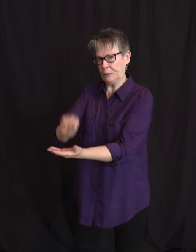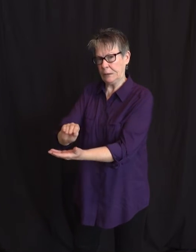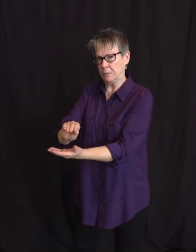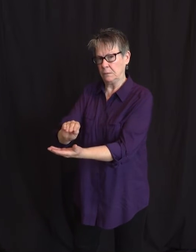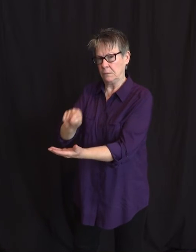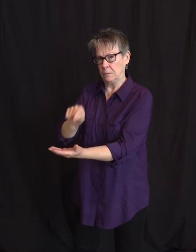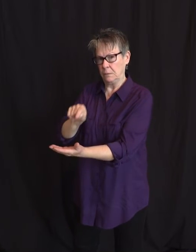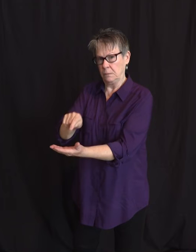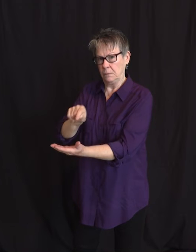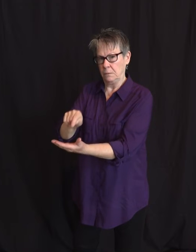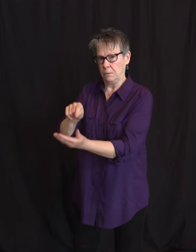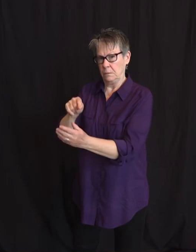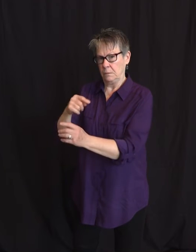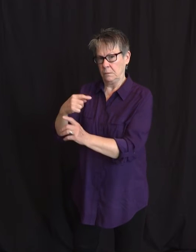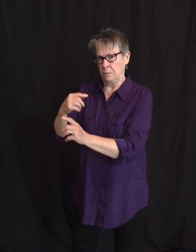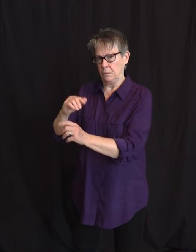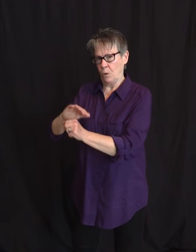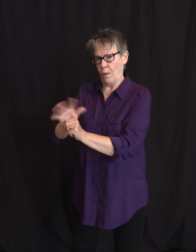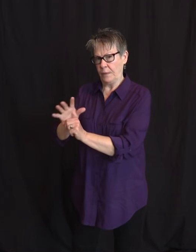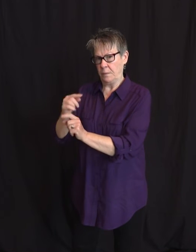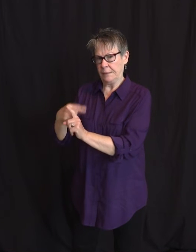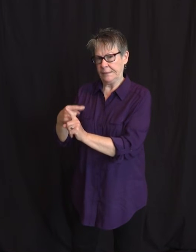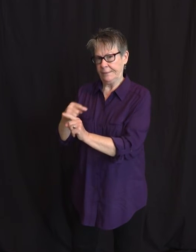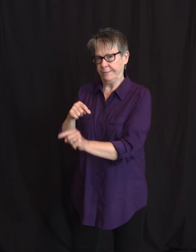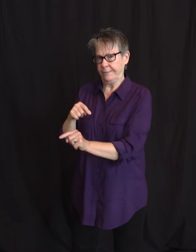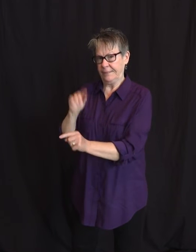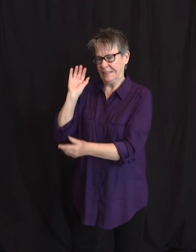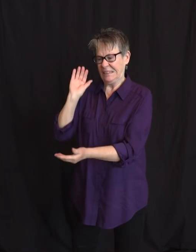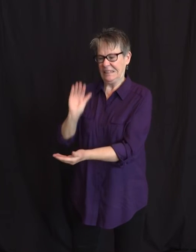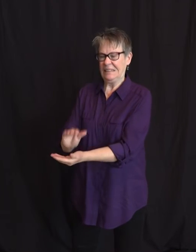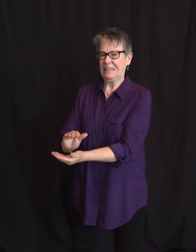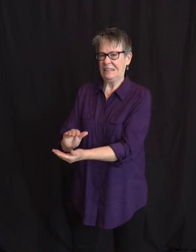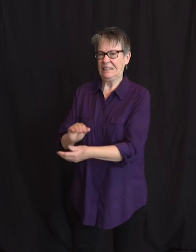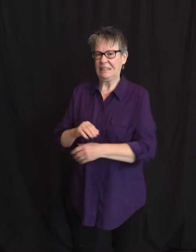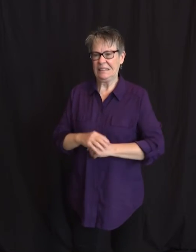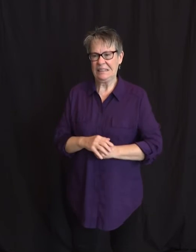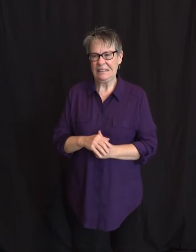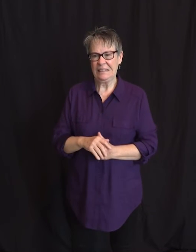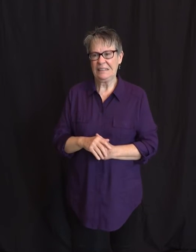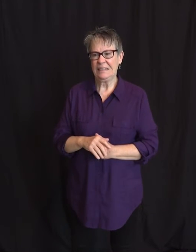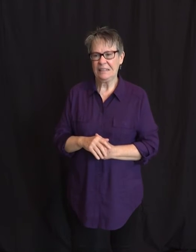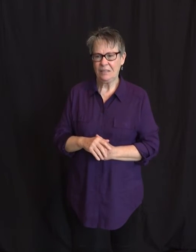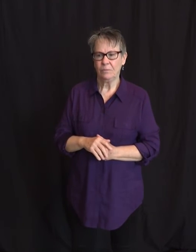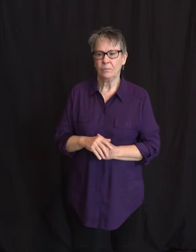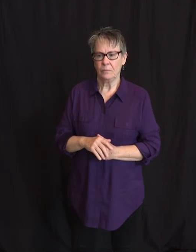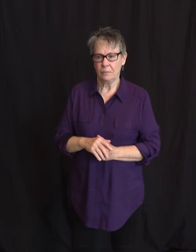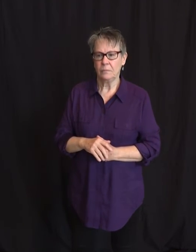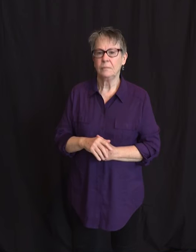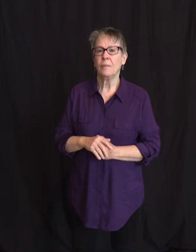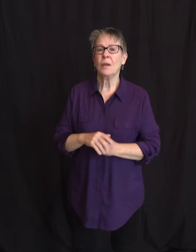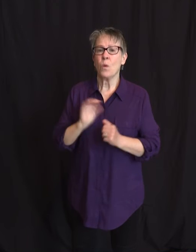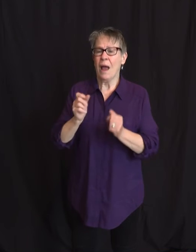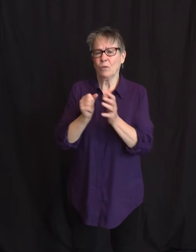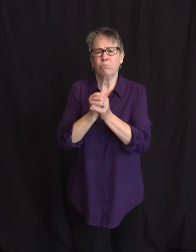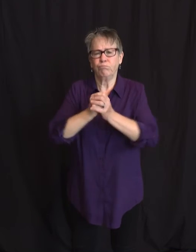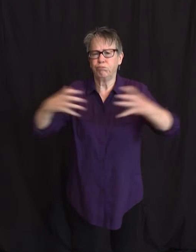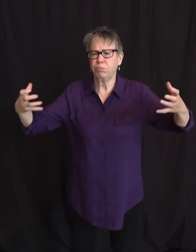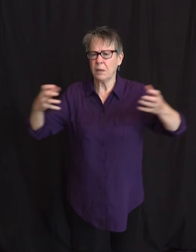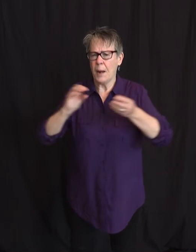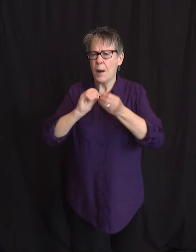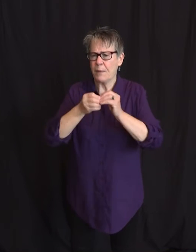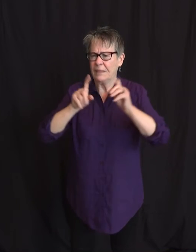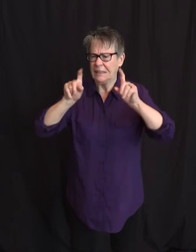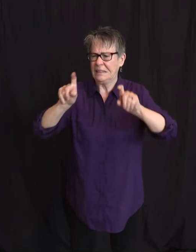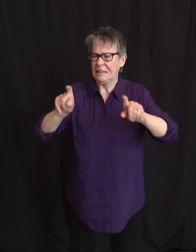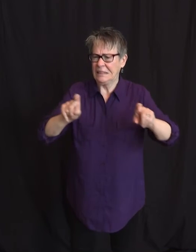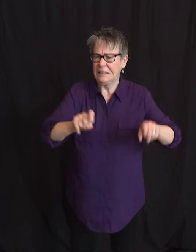of blind, statistically significant testing, we will increasingly have asymptomatic people in that process, and that